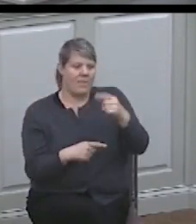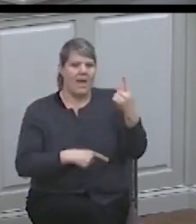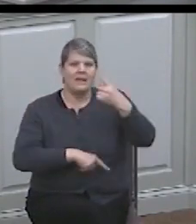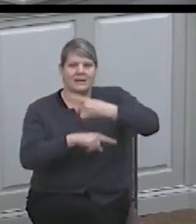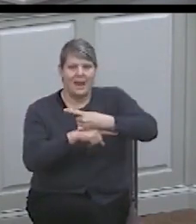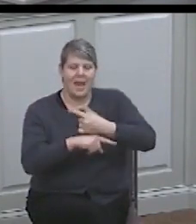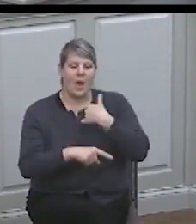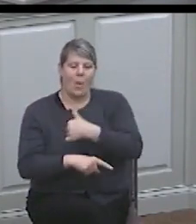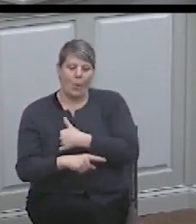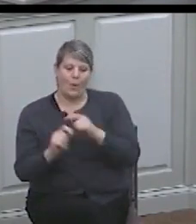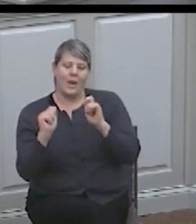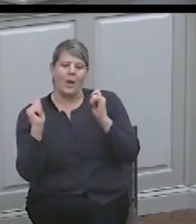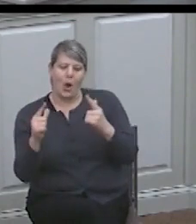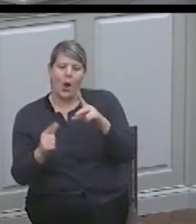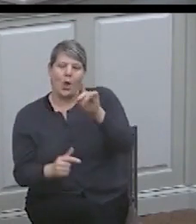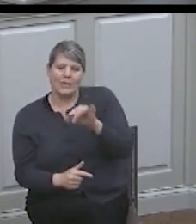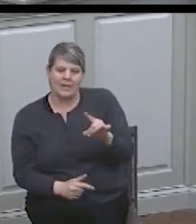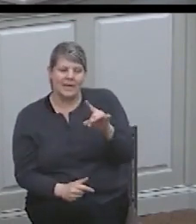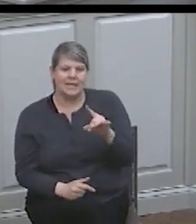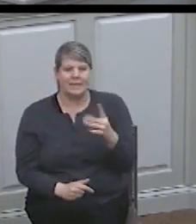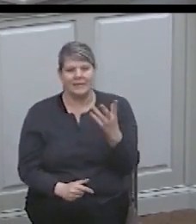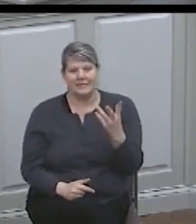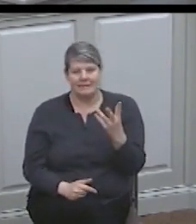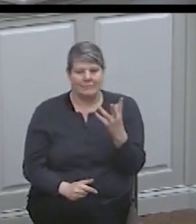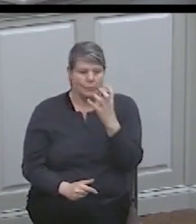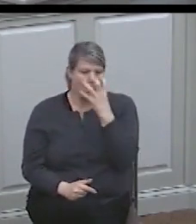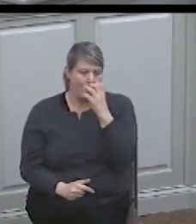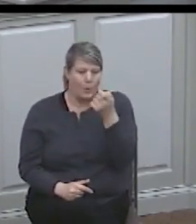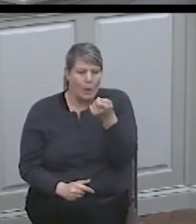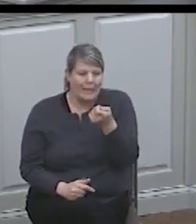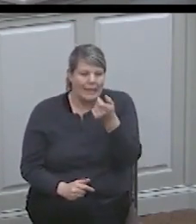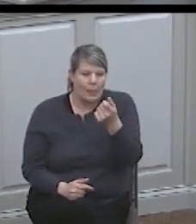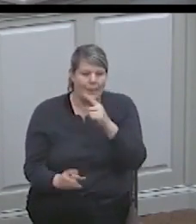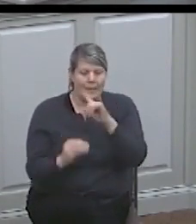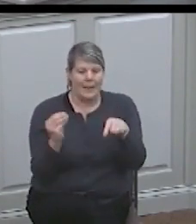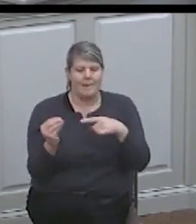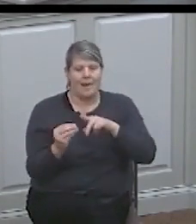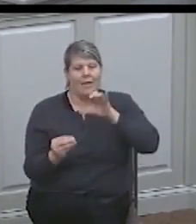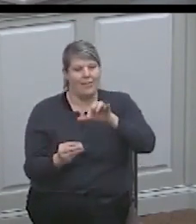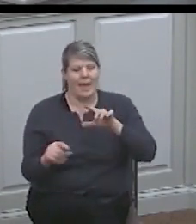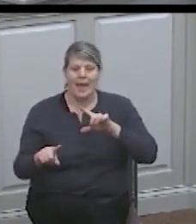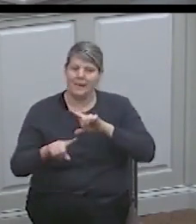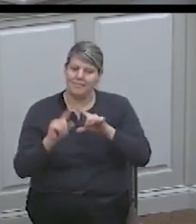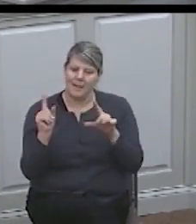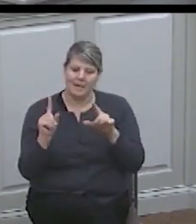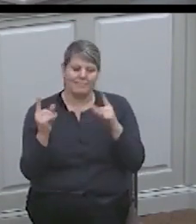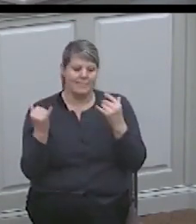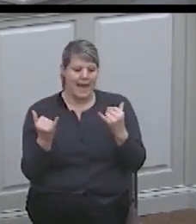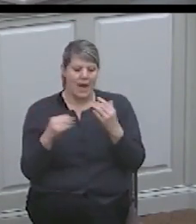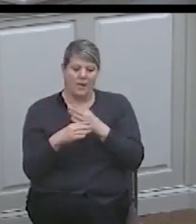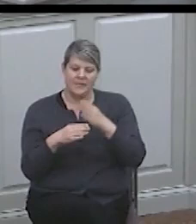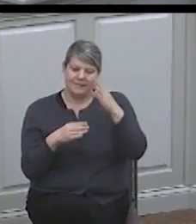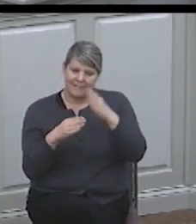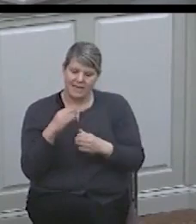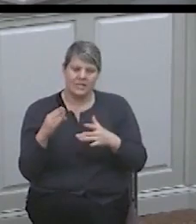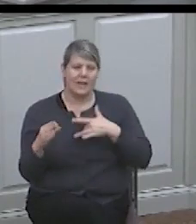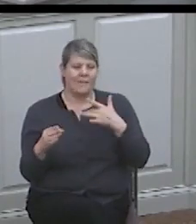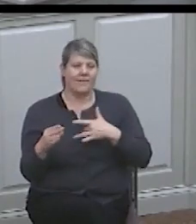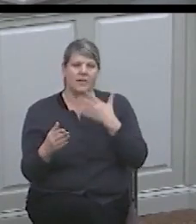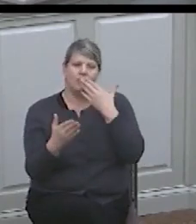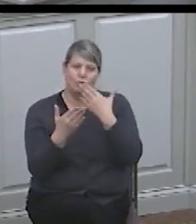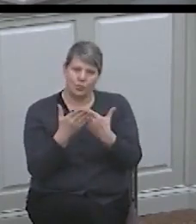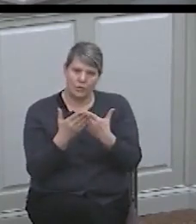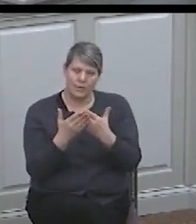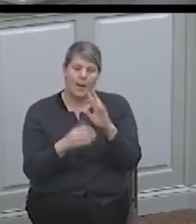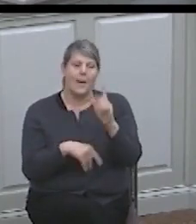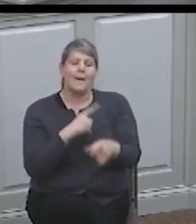of grumbled a little with what's Ron making us do now. But it was very good. And I think we learned a